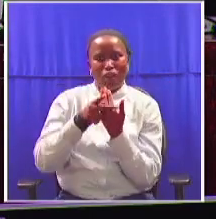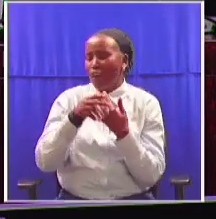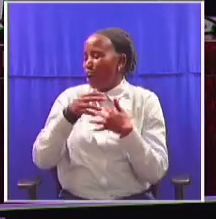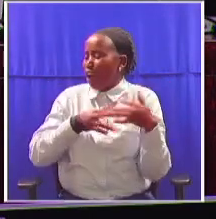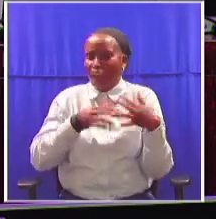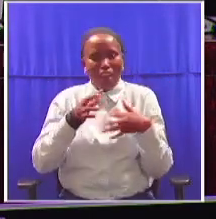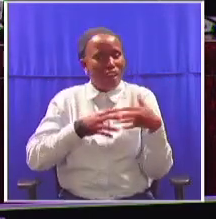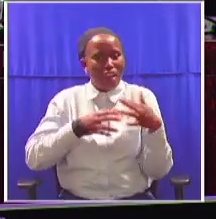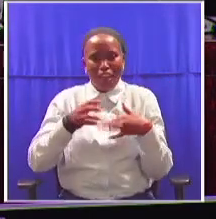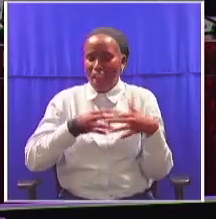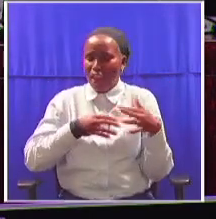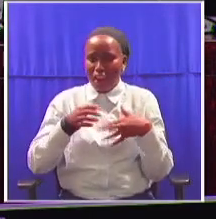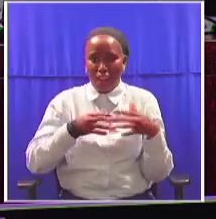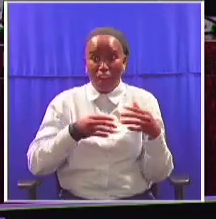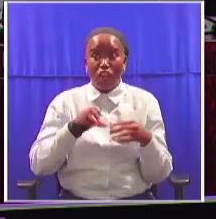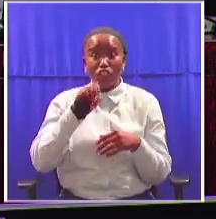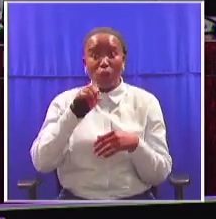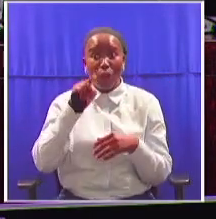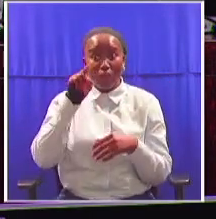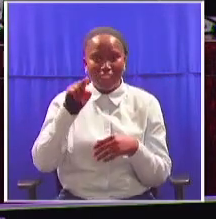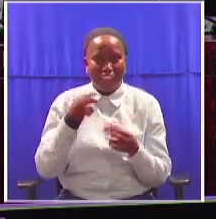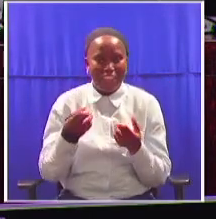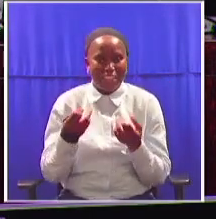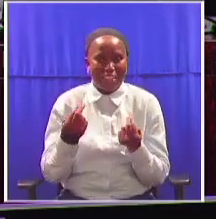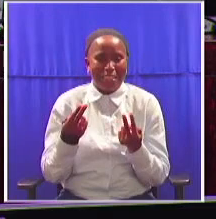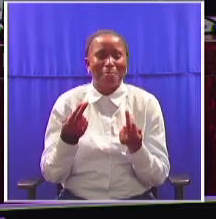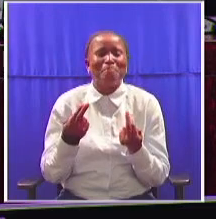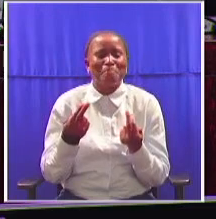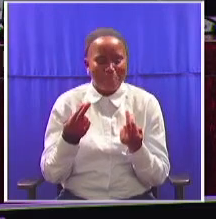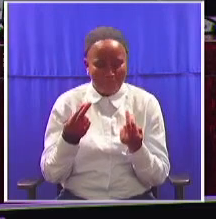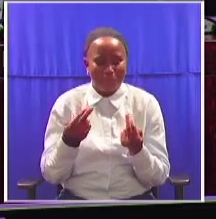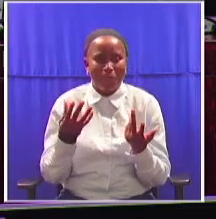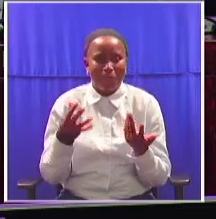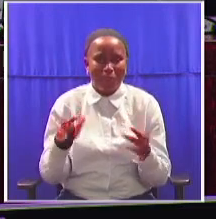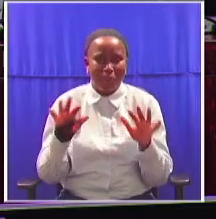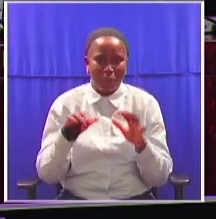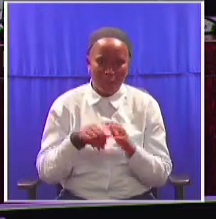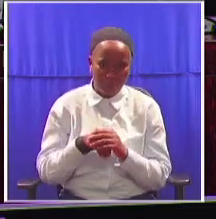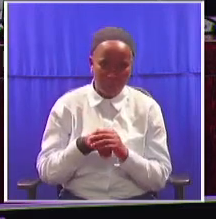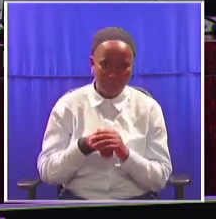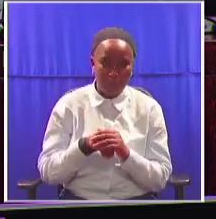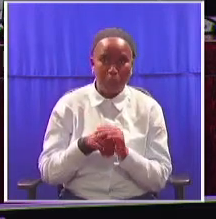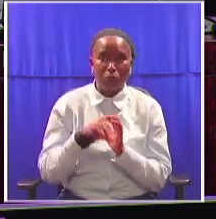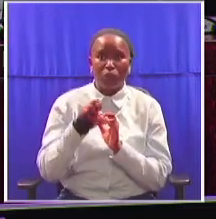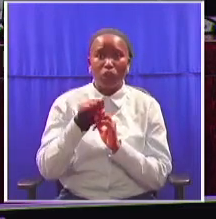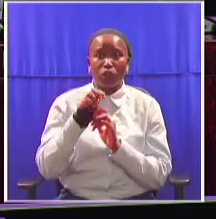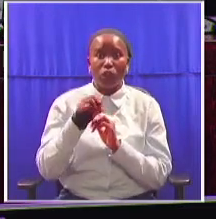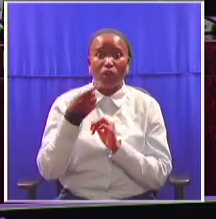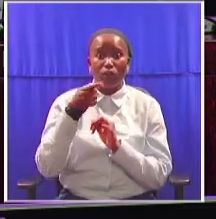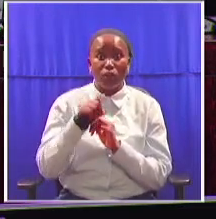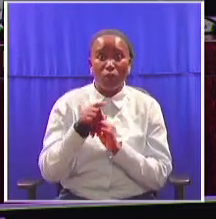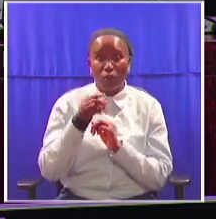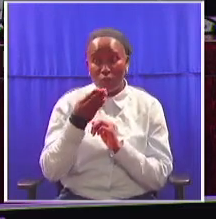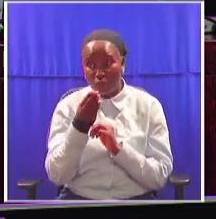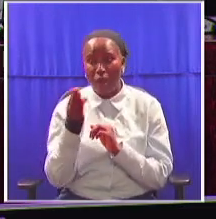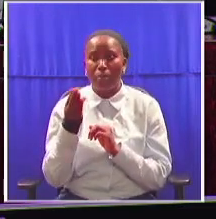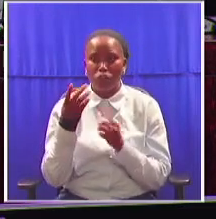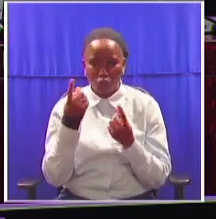This was a new development, and hitherto then, it had never even been